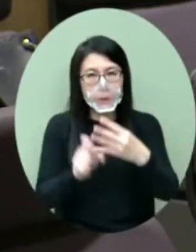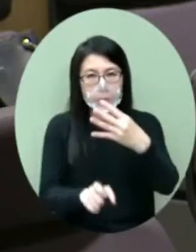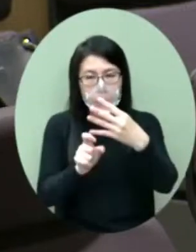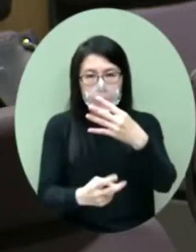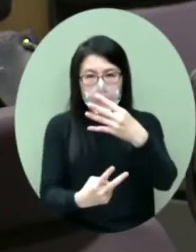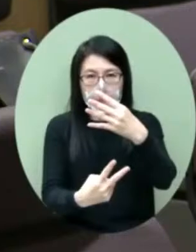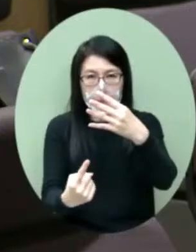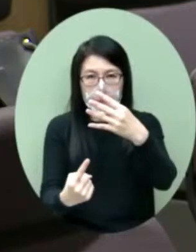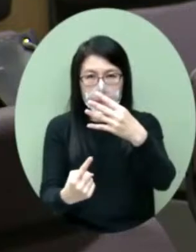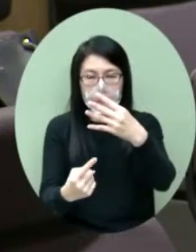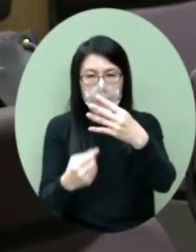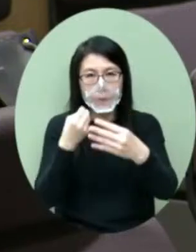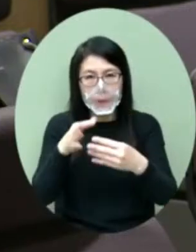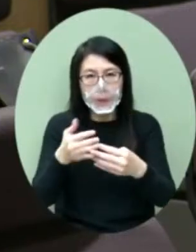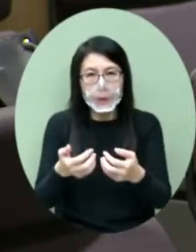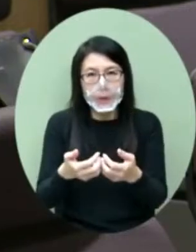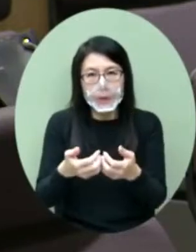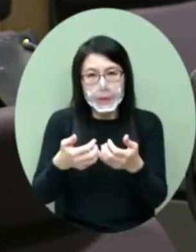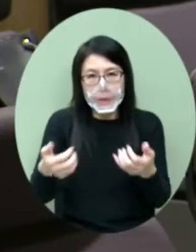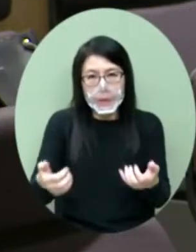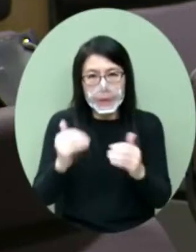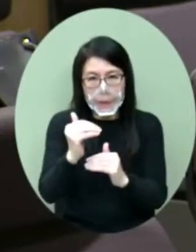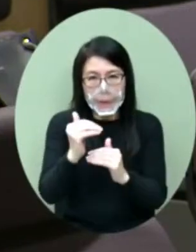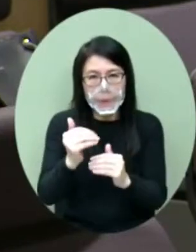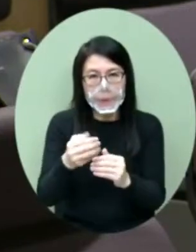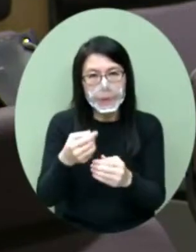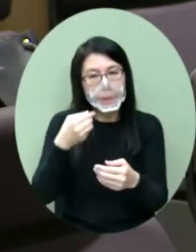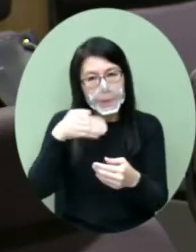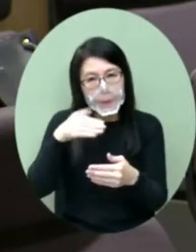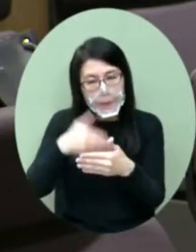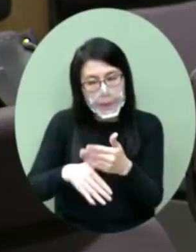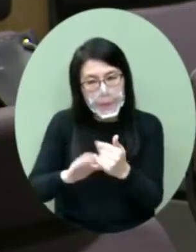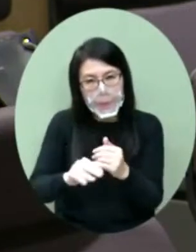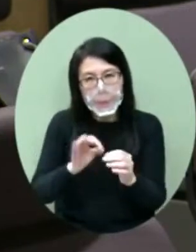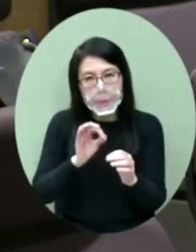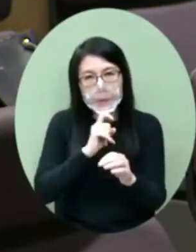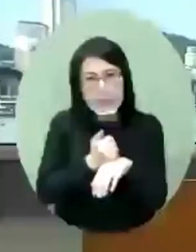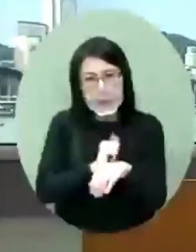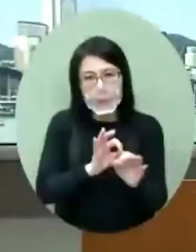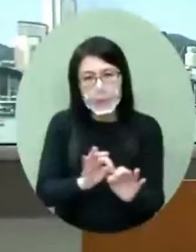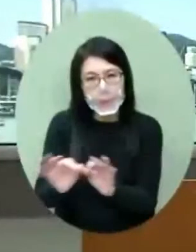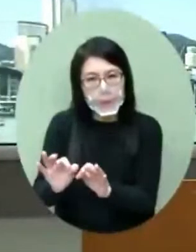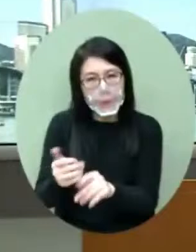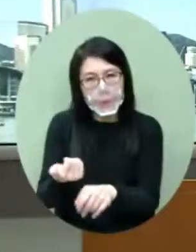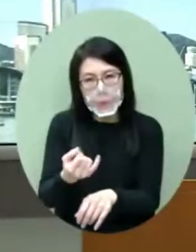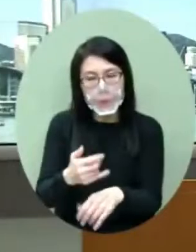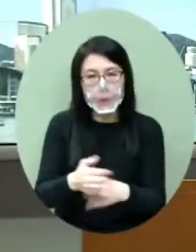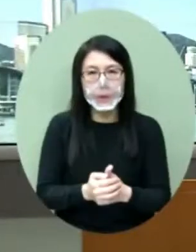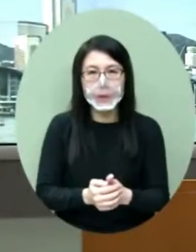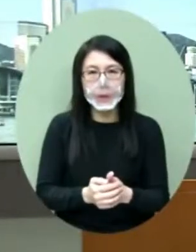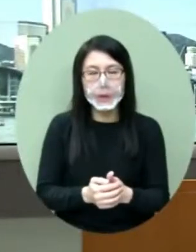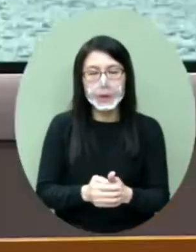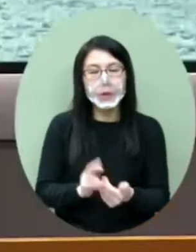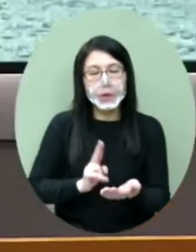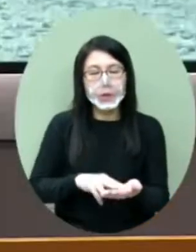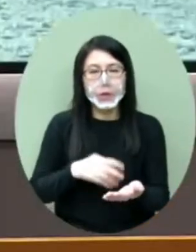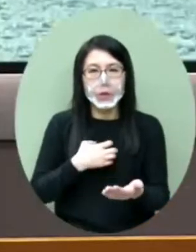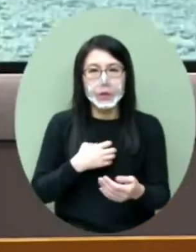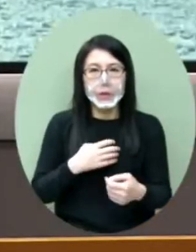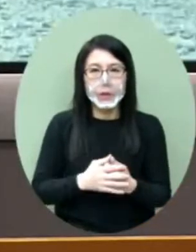out. Well, for the 21st of April relaxation, any chance of it being delayed?